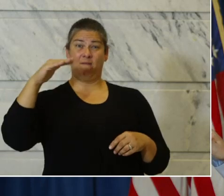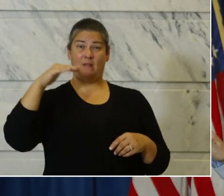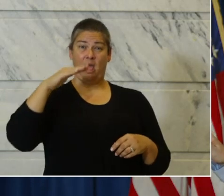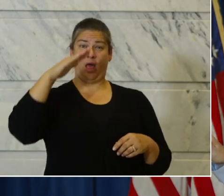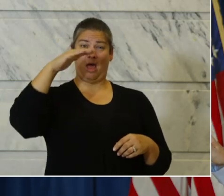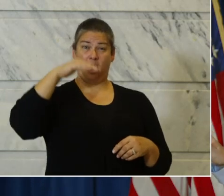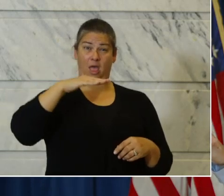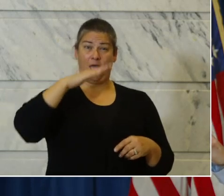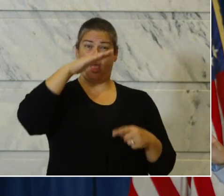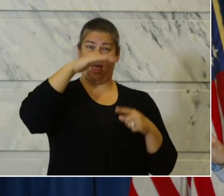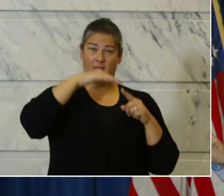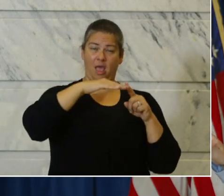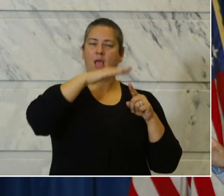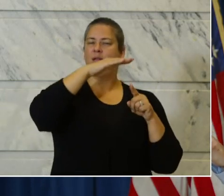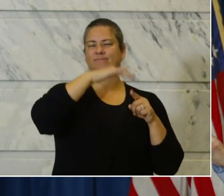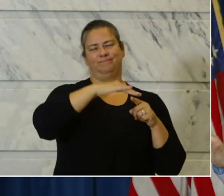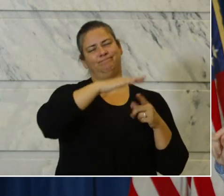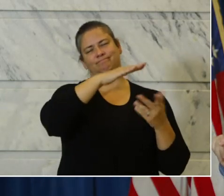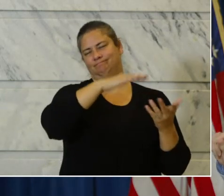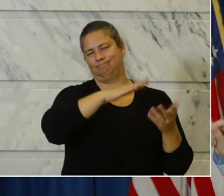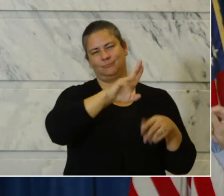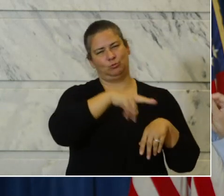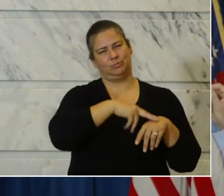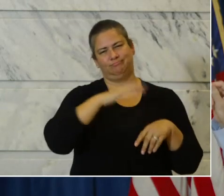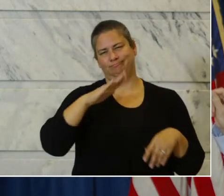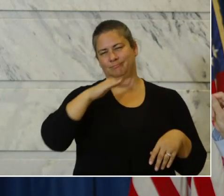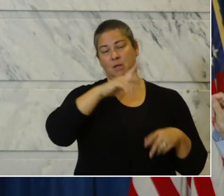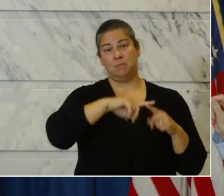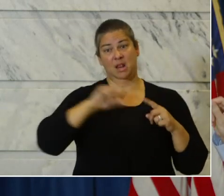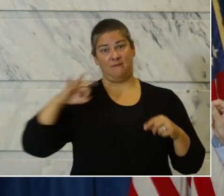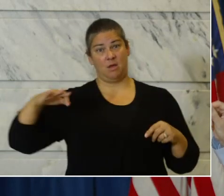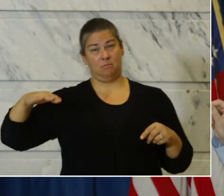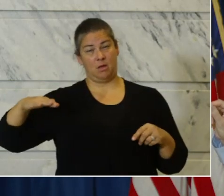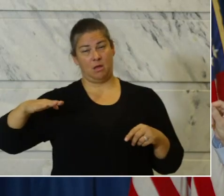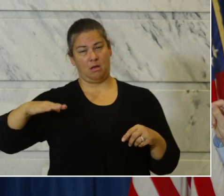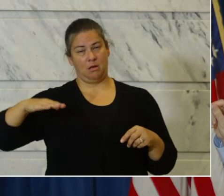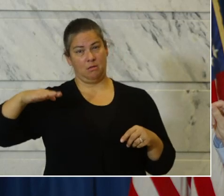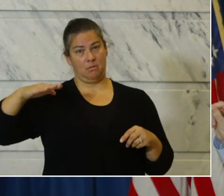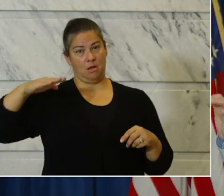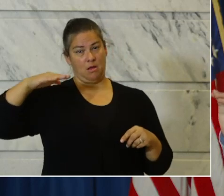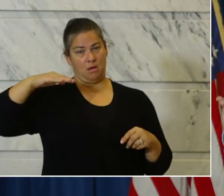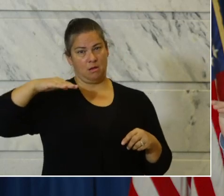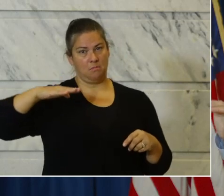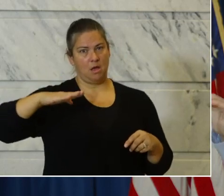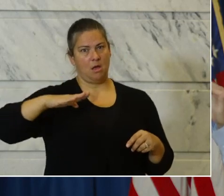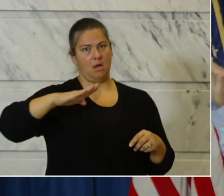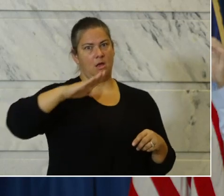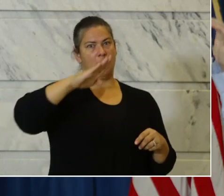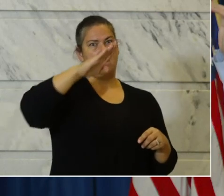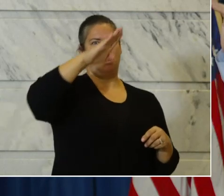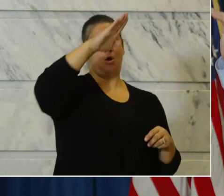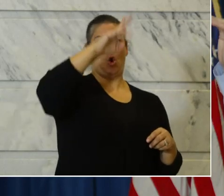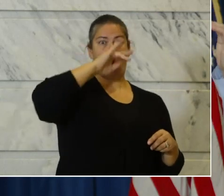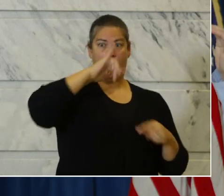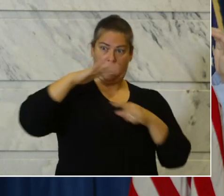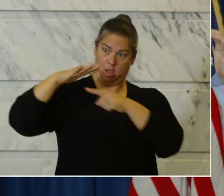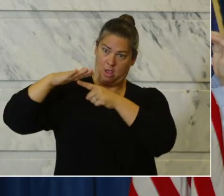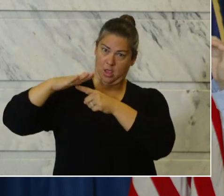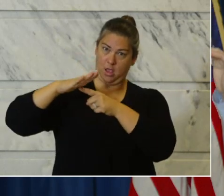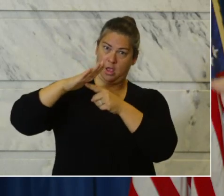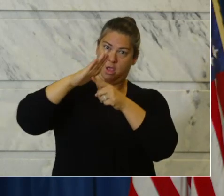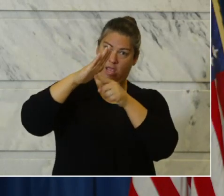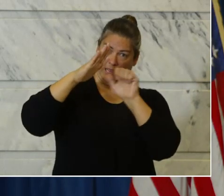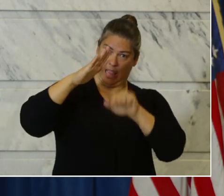it'll take a couple weeks to see. But if we started seeing what looked like an escalation, especially one that looks like it could turn into a